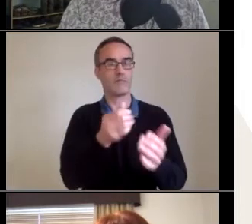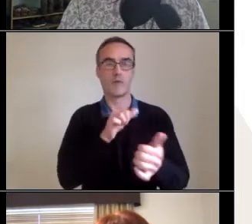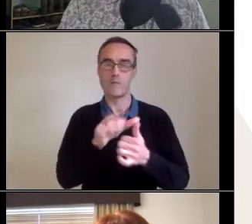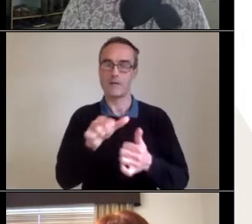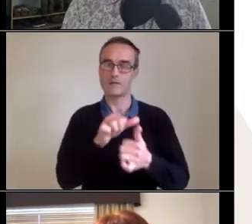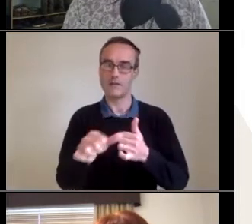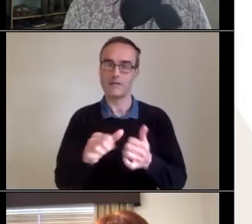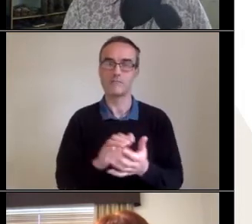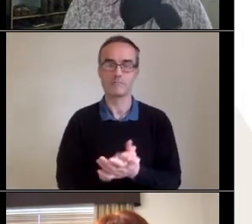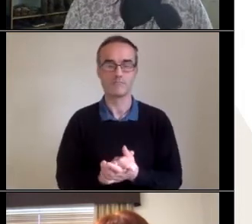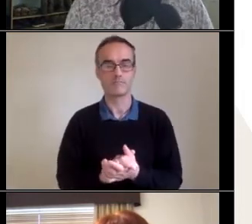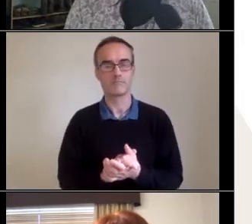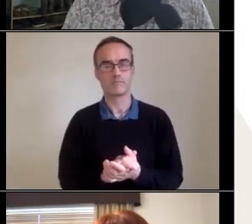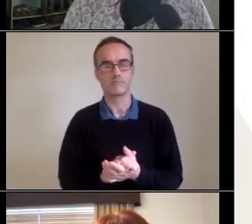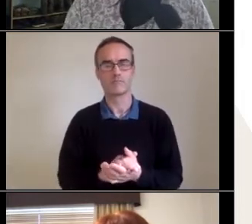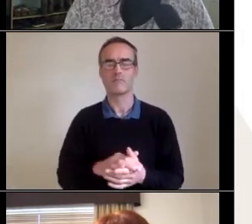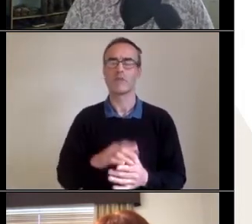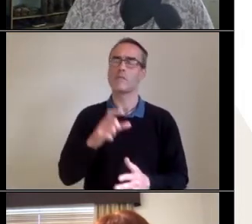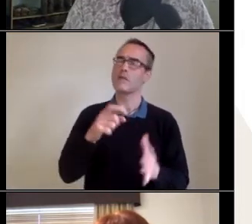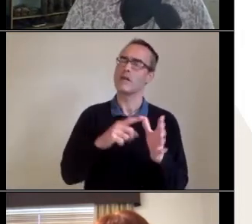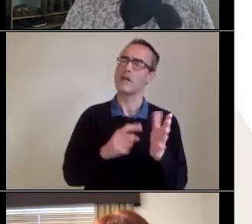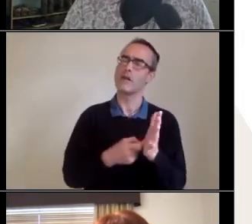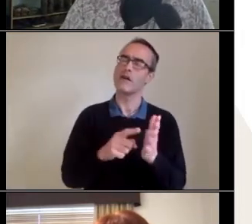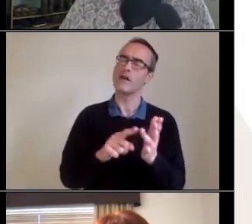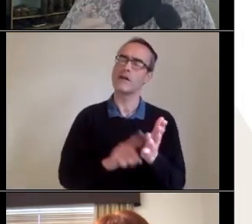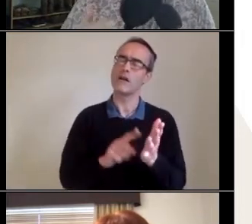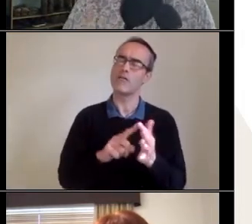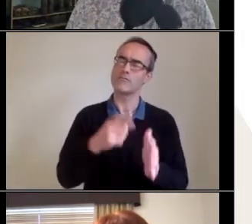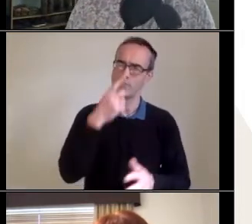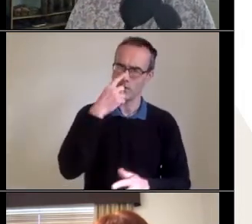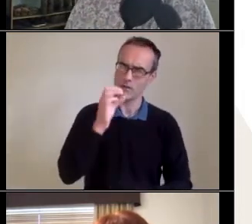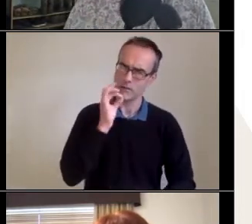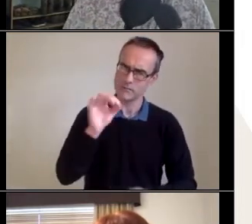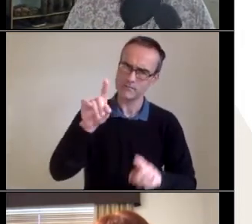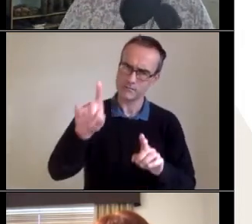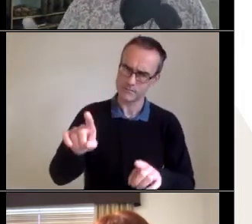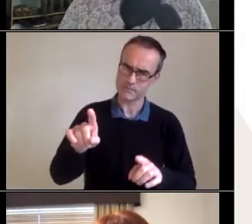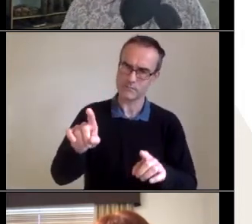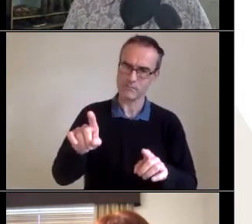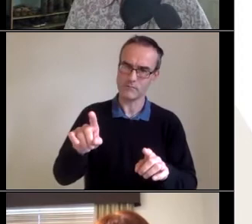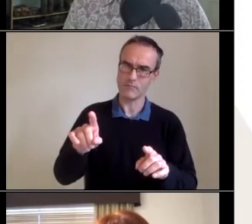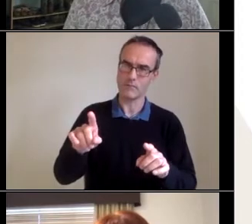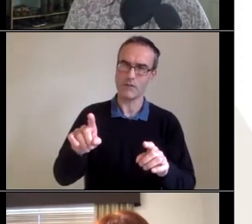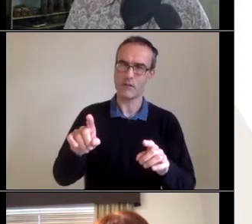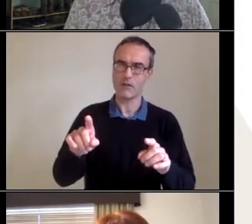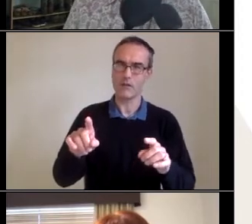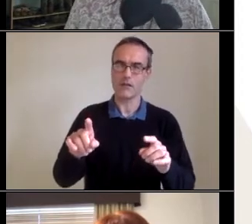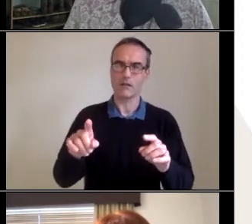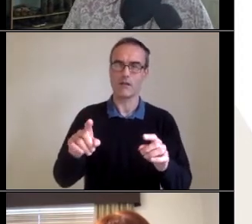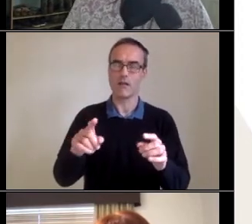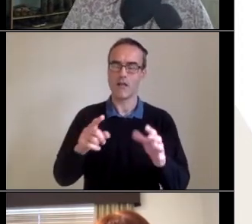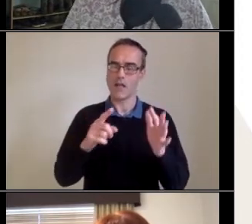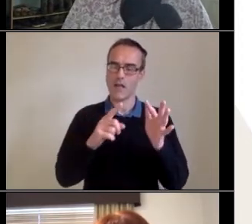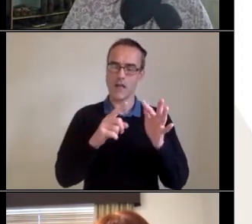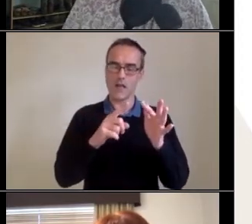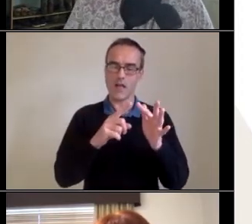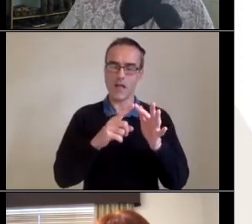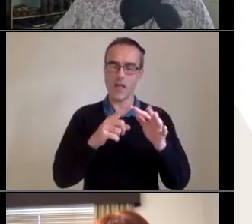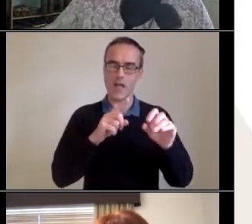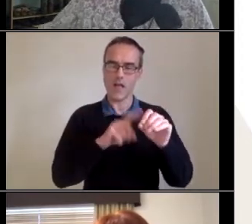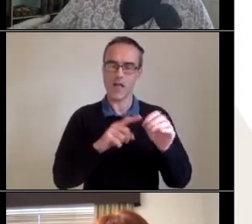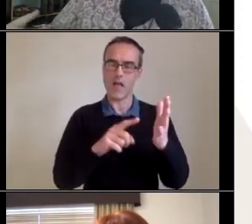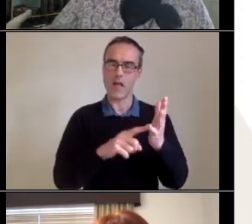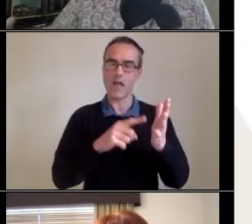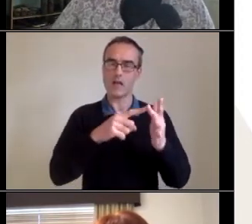thing, Carol, let's come back to you first with this. What's your position about equity rather than equality? And there is, of course, a difference